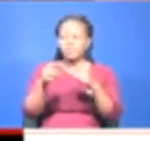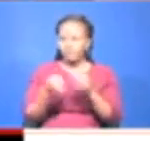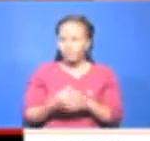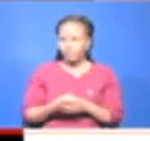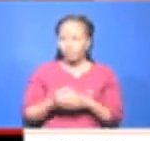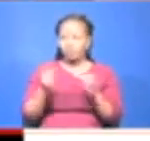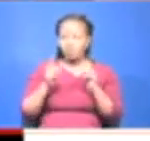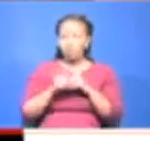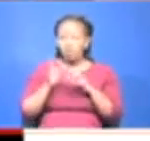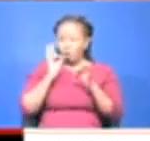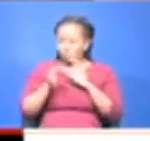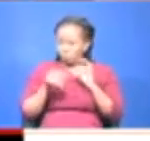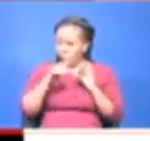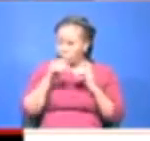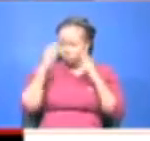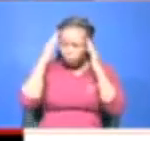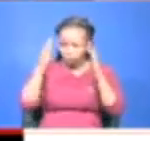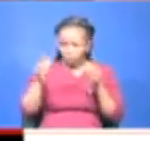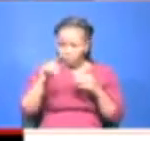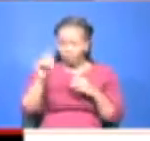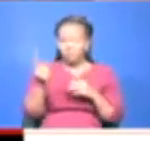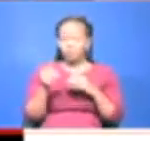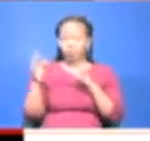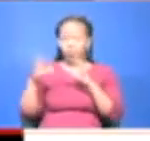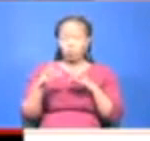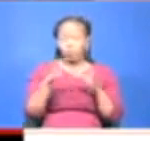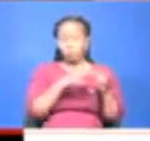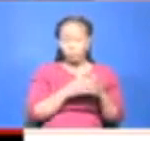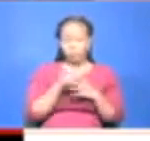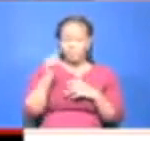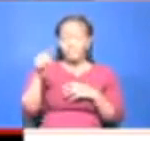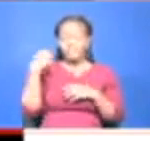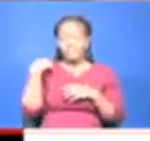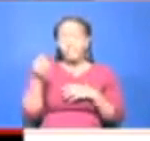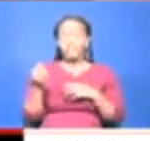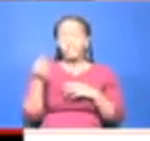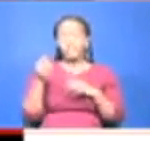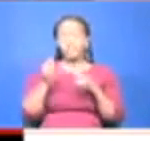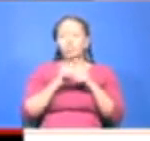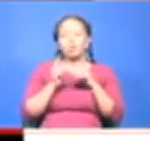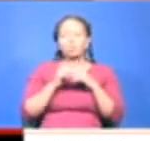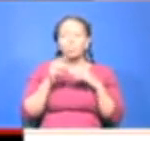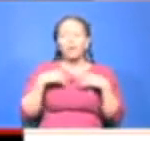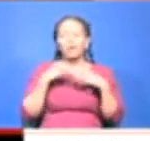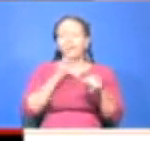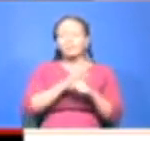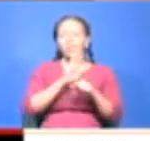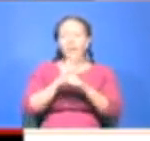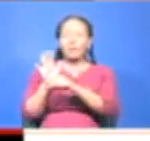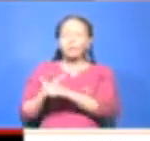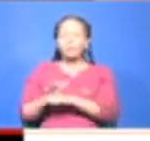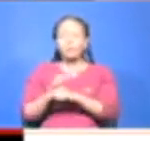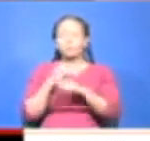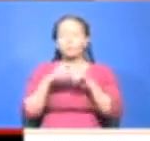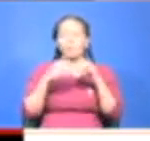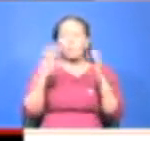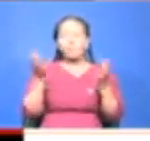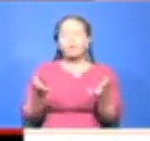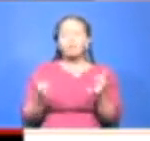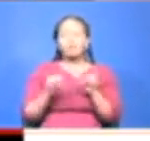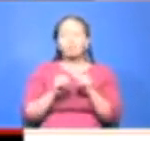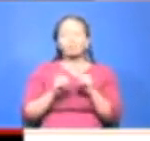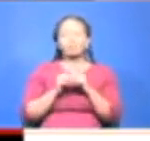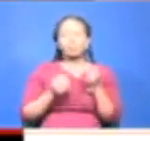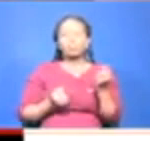the smallholders first, that population itself out of this subsistence is quite a lot, what I call sort of the top of that cup, and